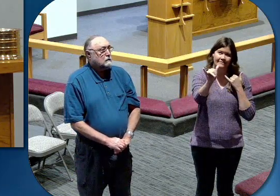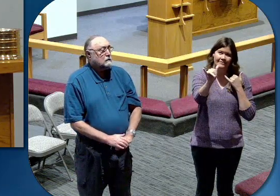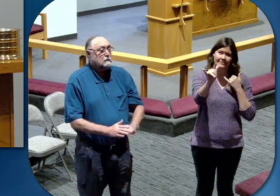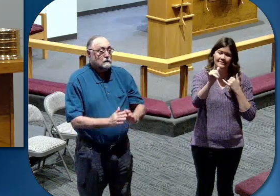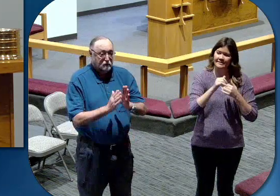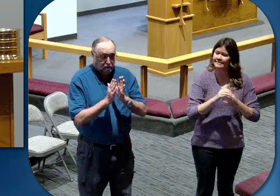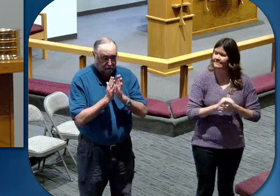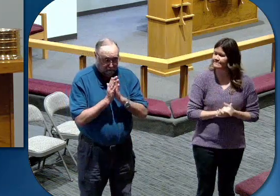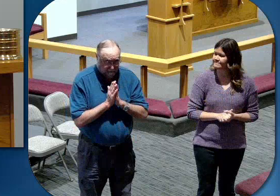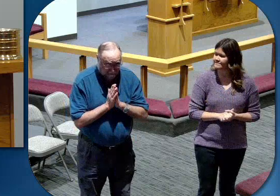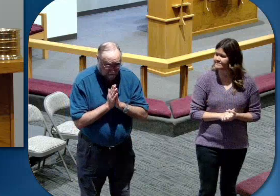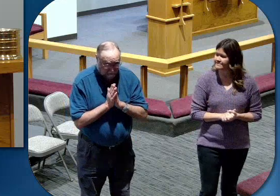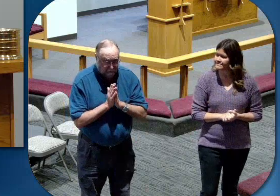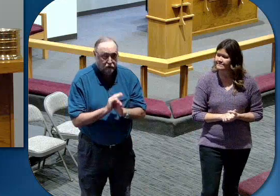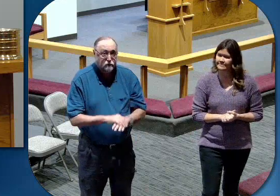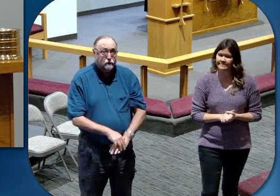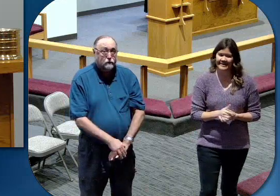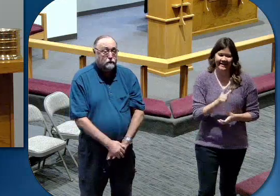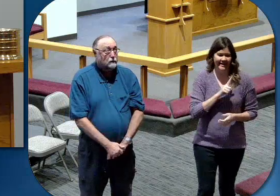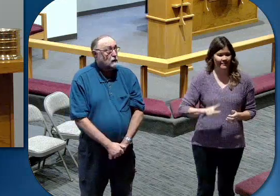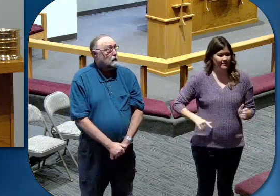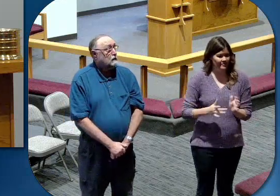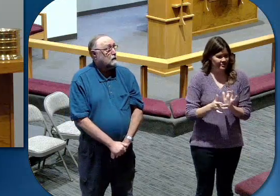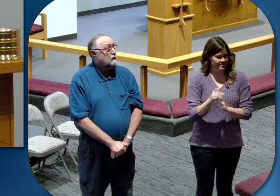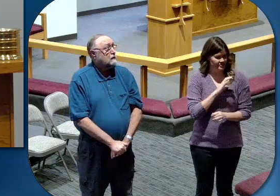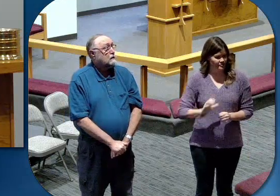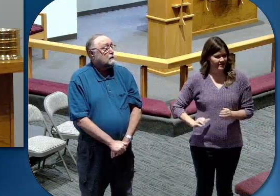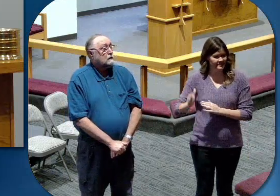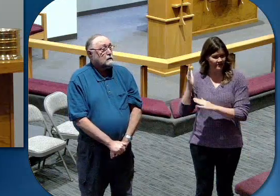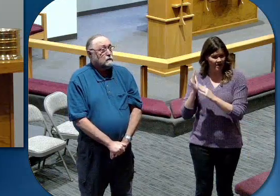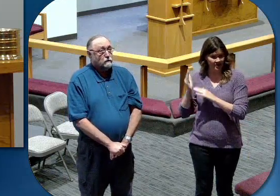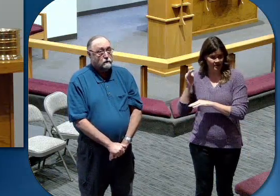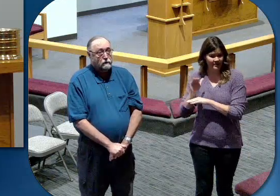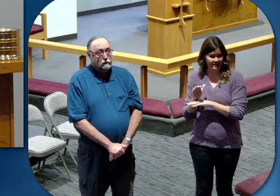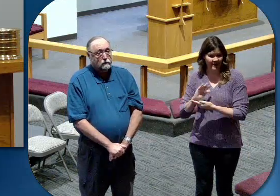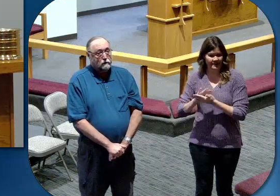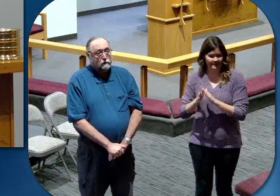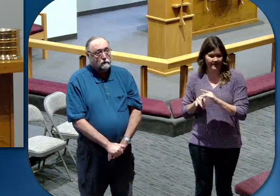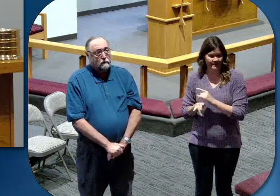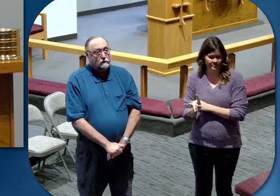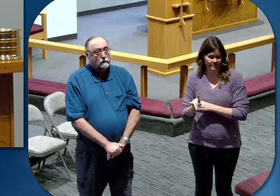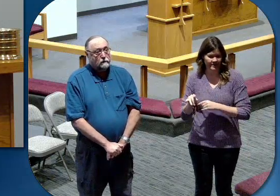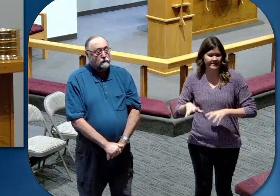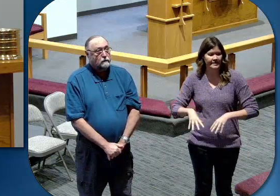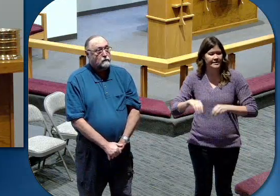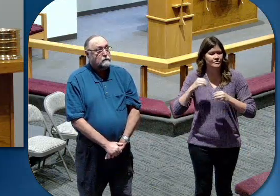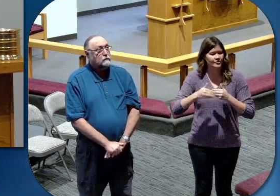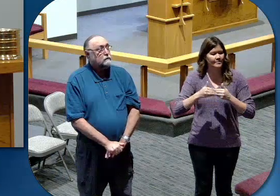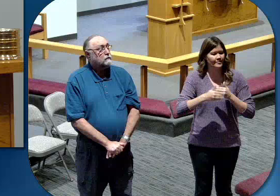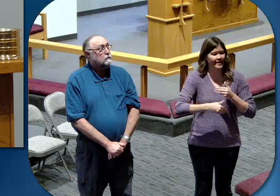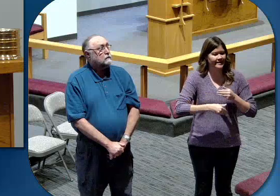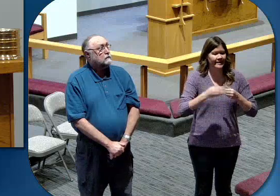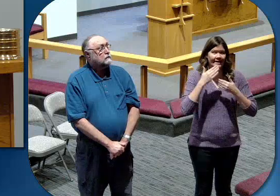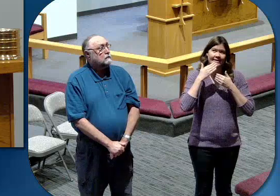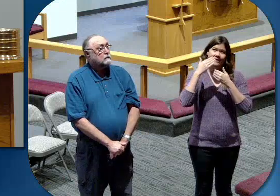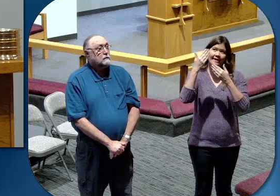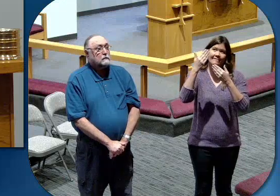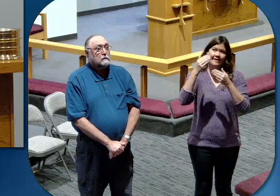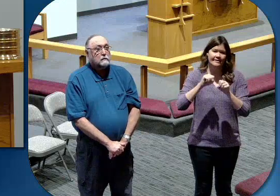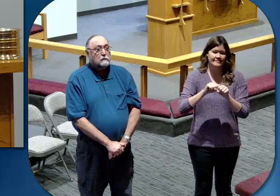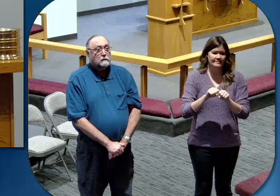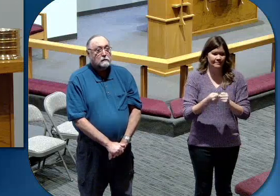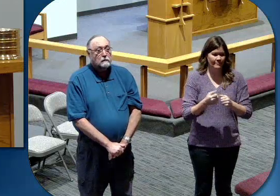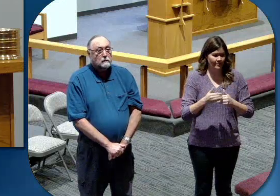Amen. Our Lord Jesus Christ, on the night in which he was betrayed, took bread, and when he had given thanks, he broke